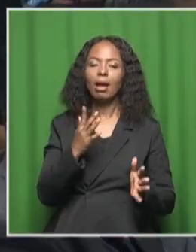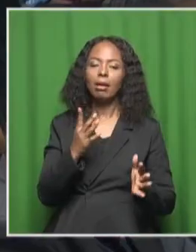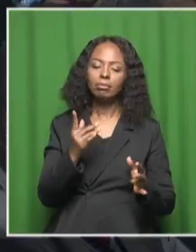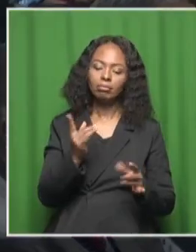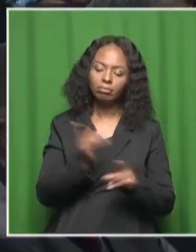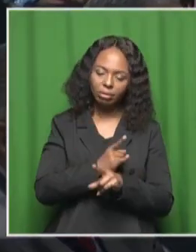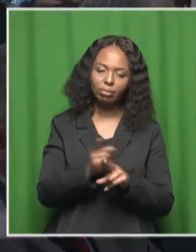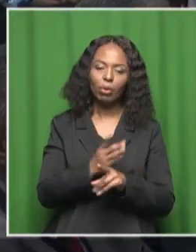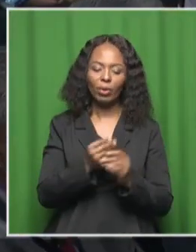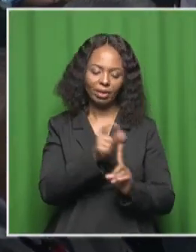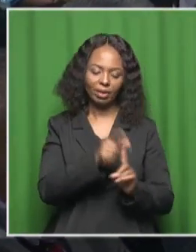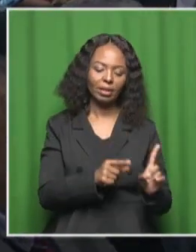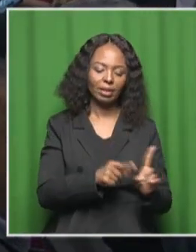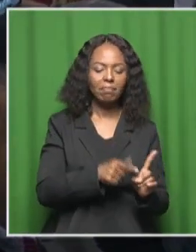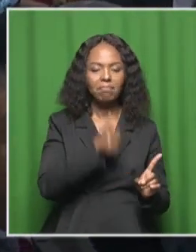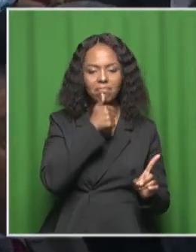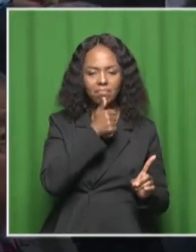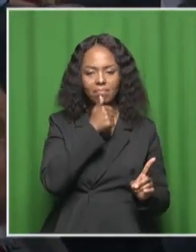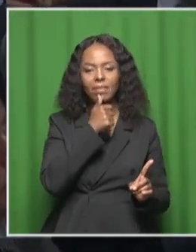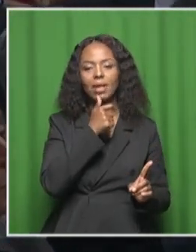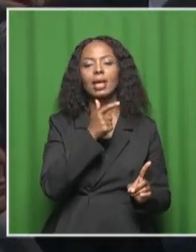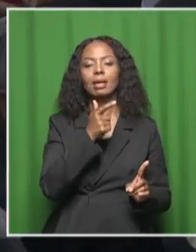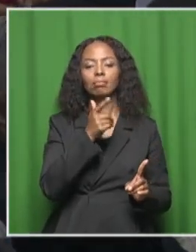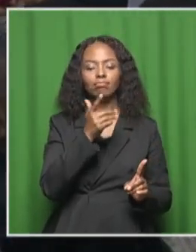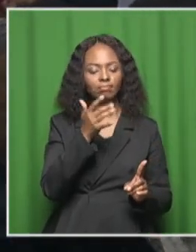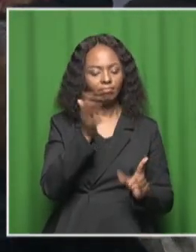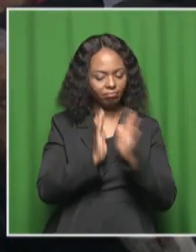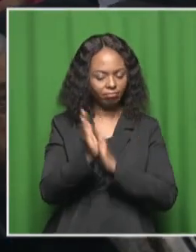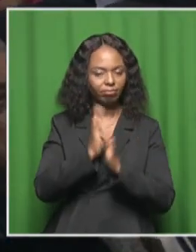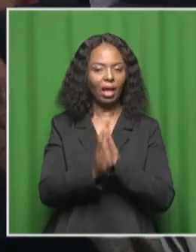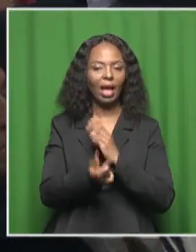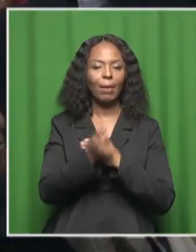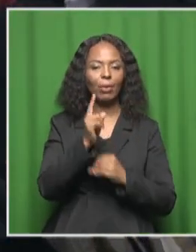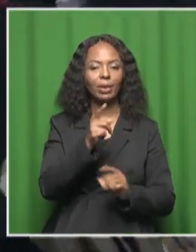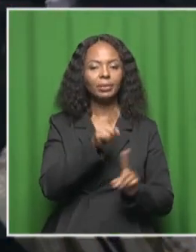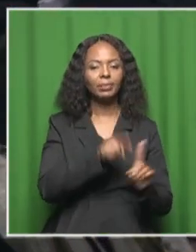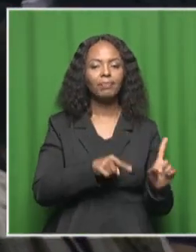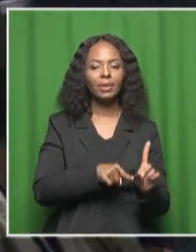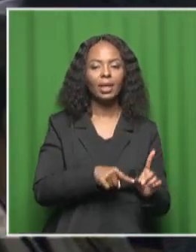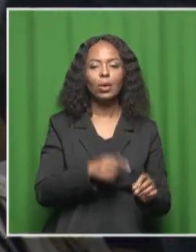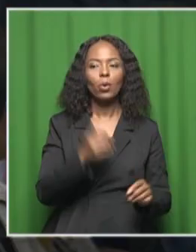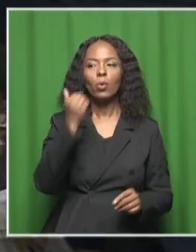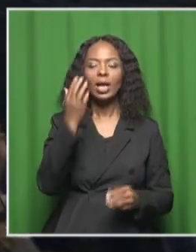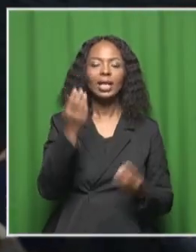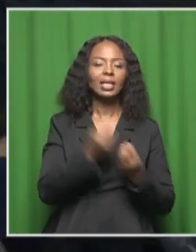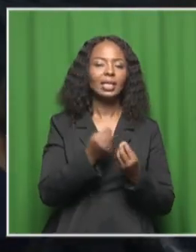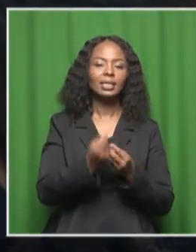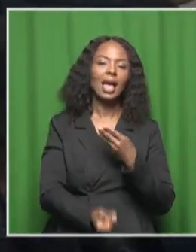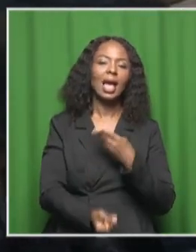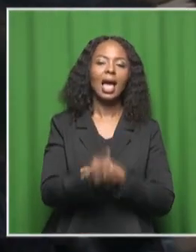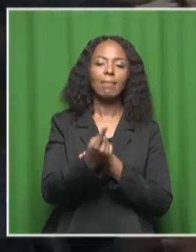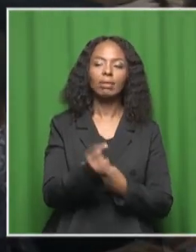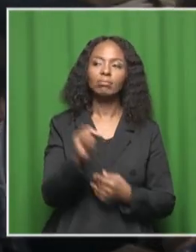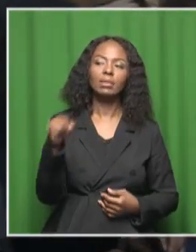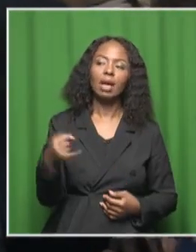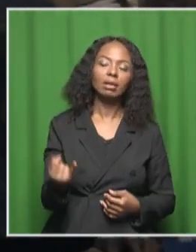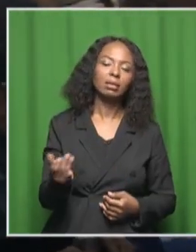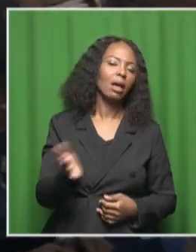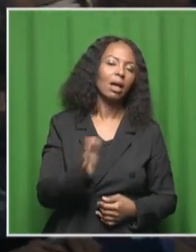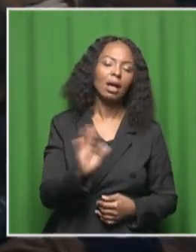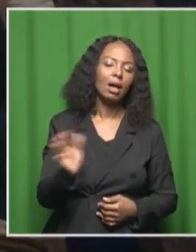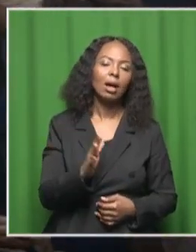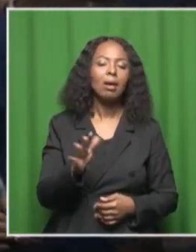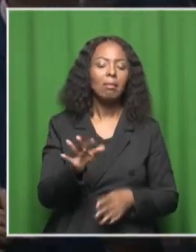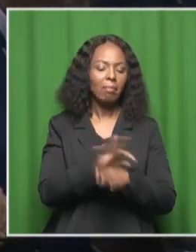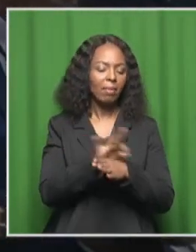So for him, he didn't want things to happen by coincidence or by accident. He wanted things planned